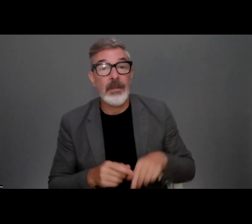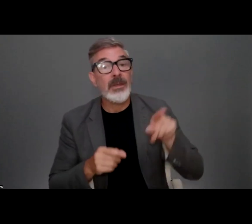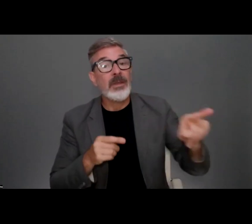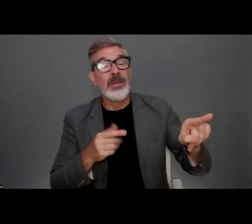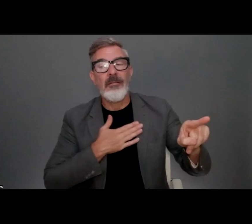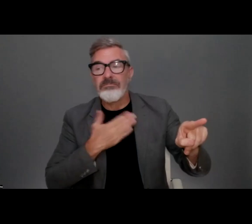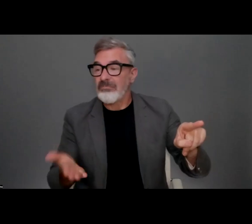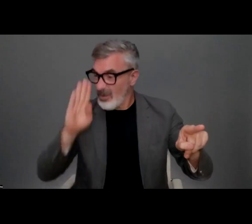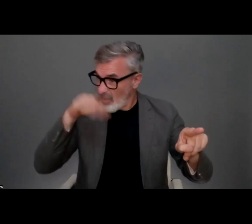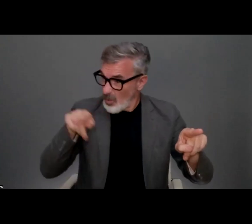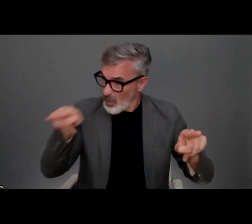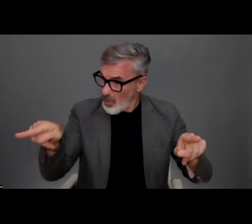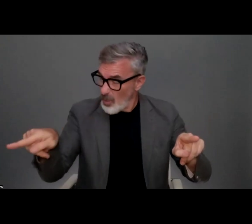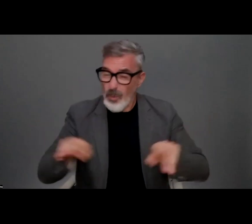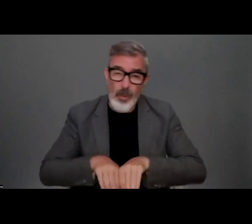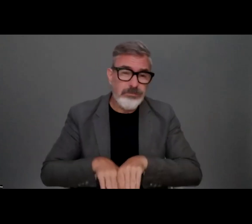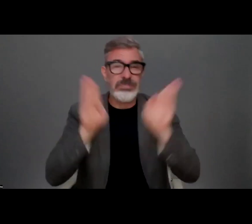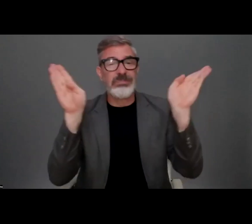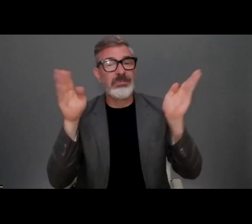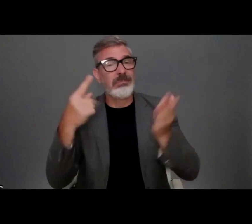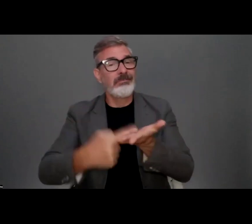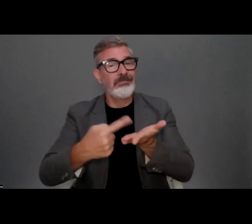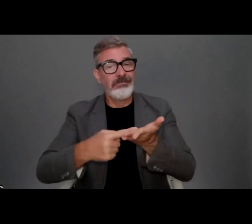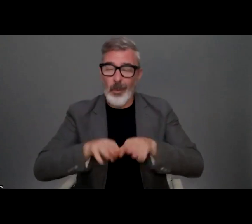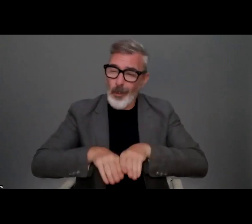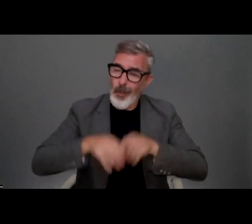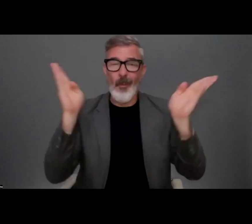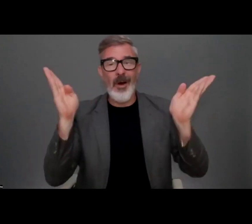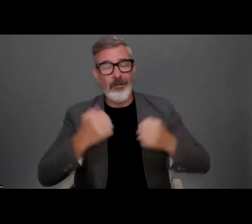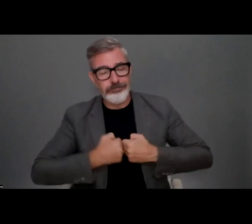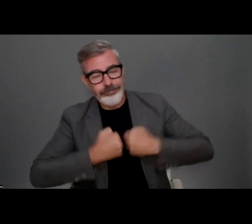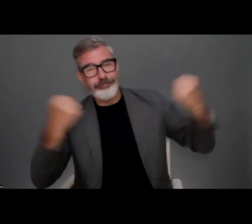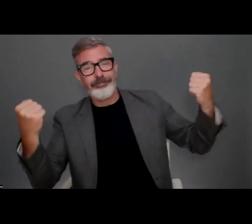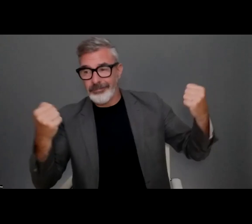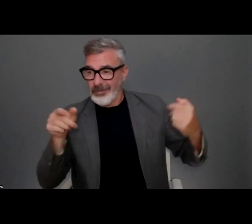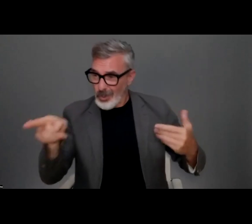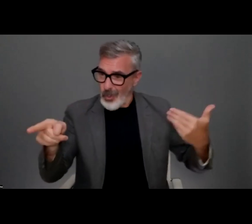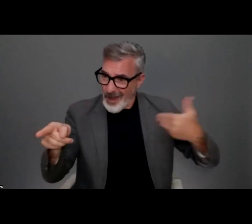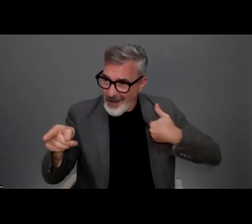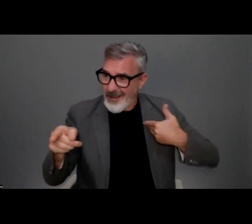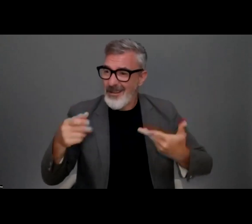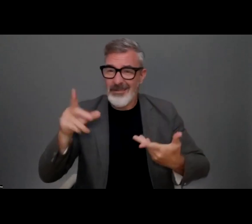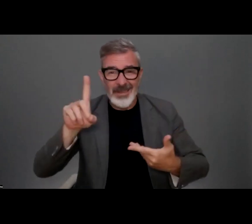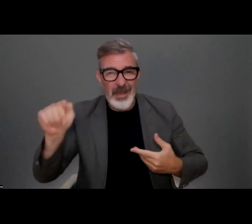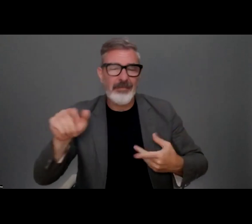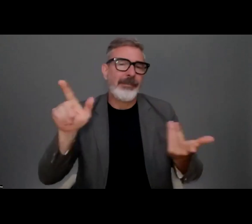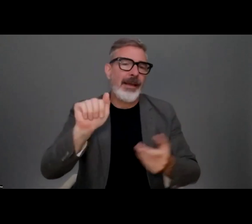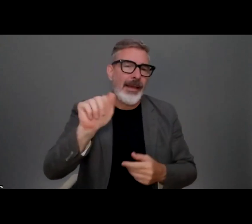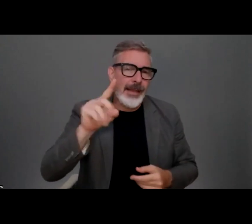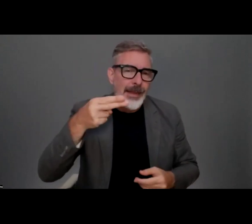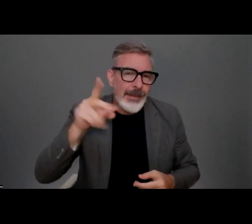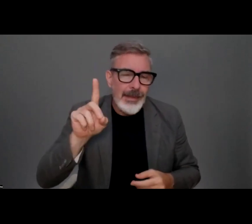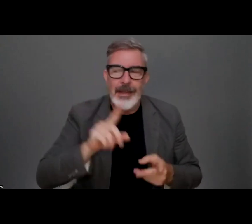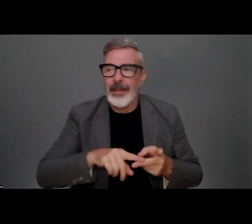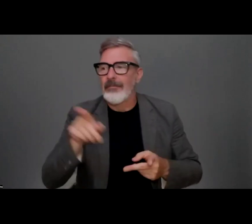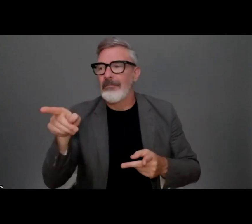had an open conversation about having ADHD, about medication, and just opening